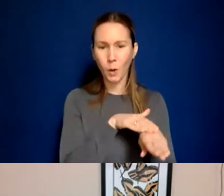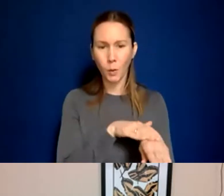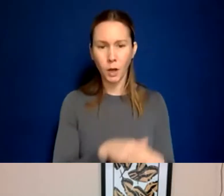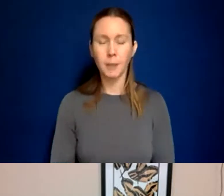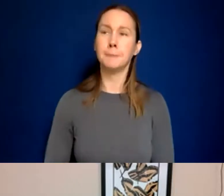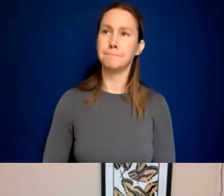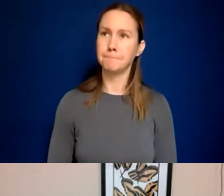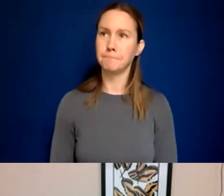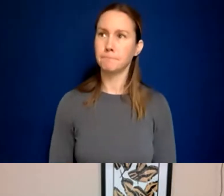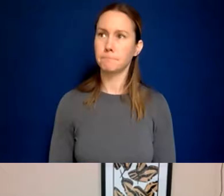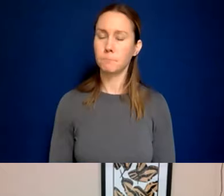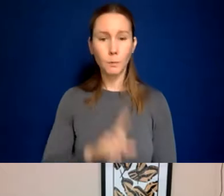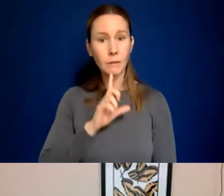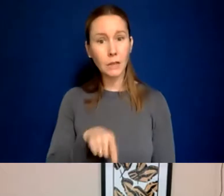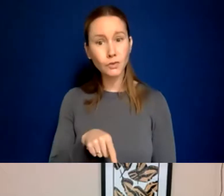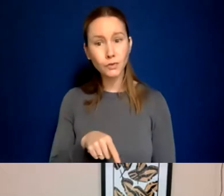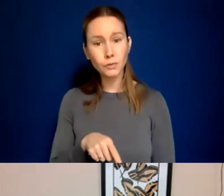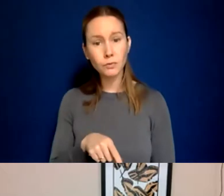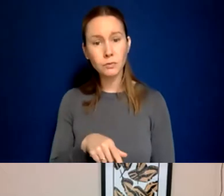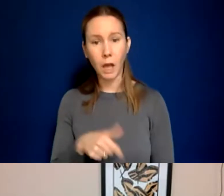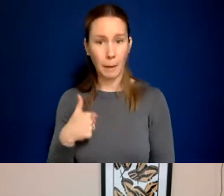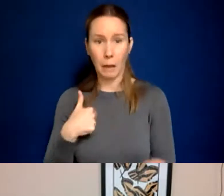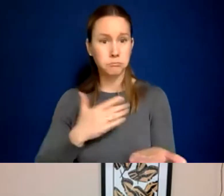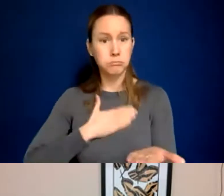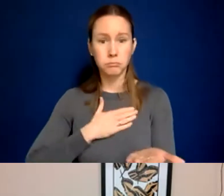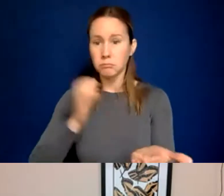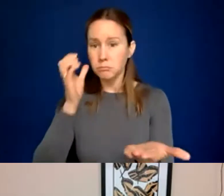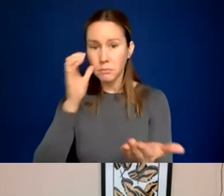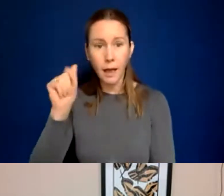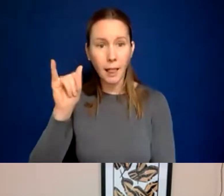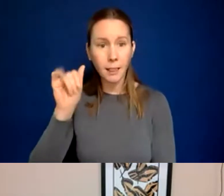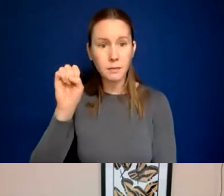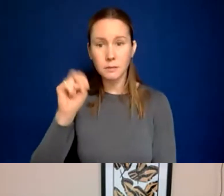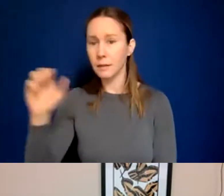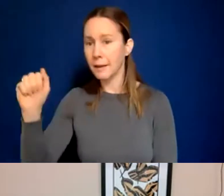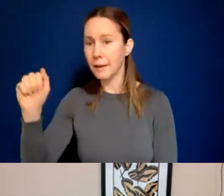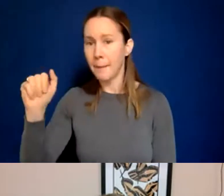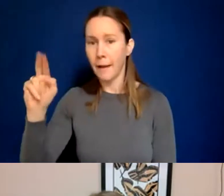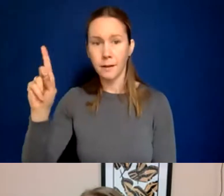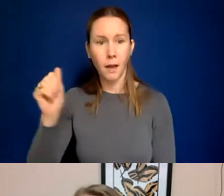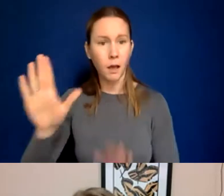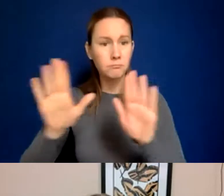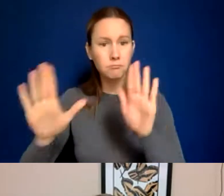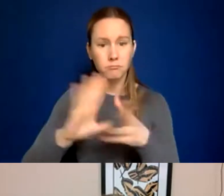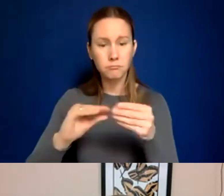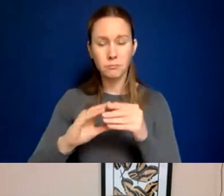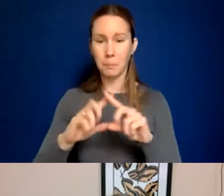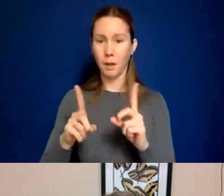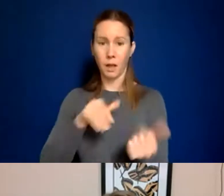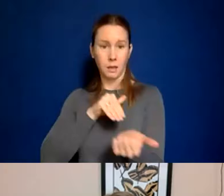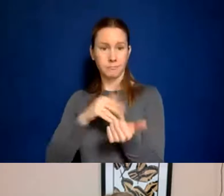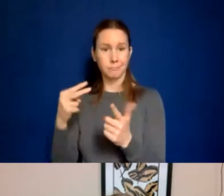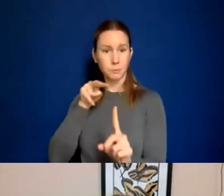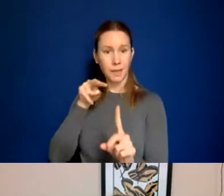Here, the answer, and I would like to hear what Alison and Amanda have to say about this, but from the medical perspective,